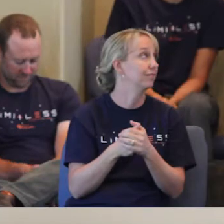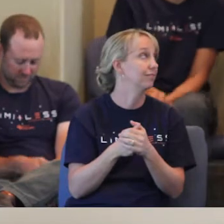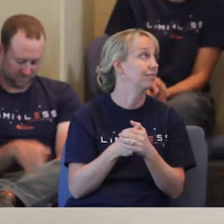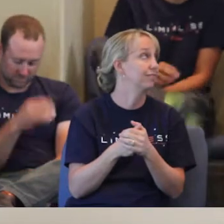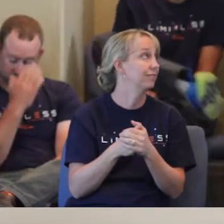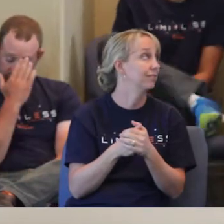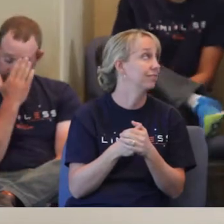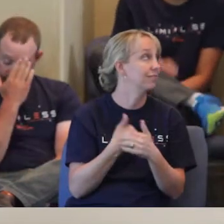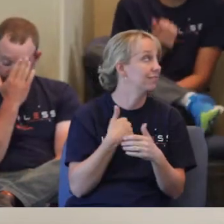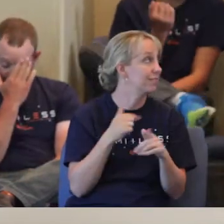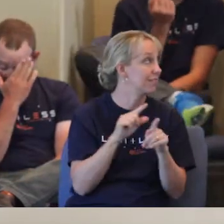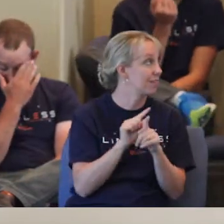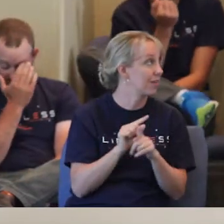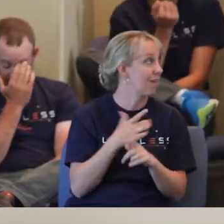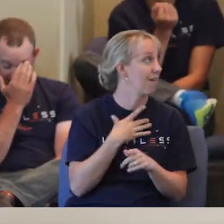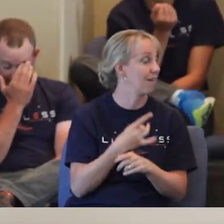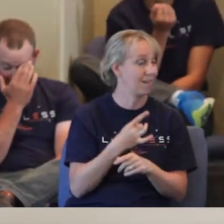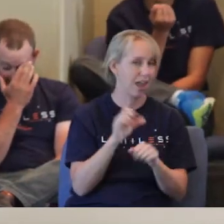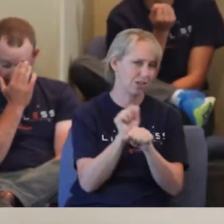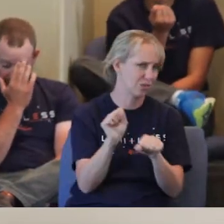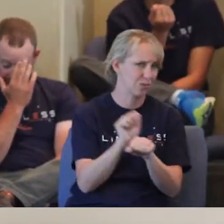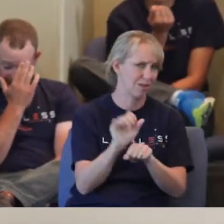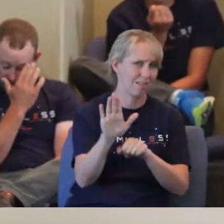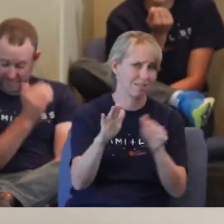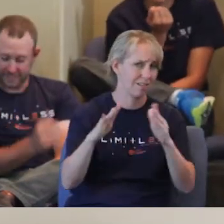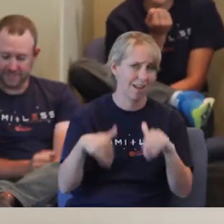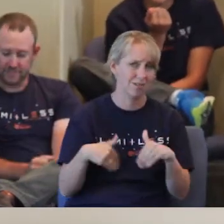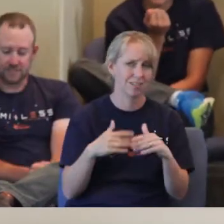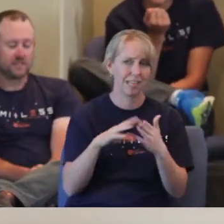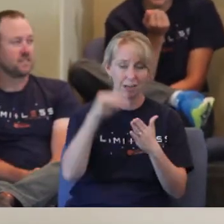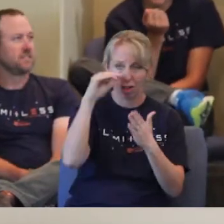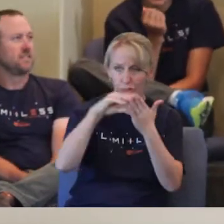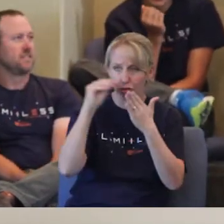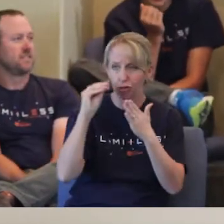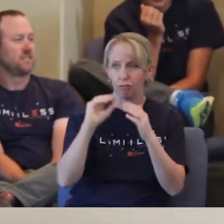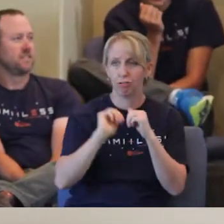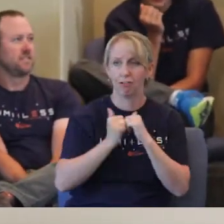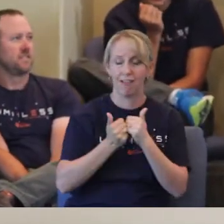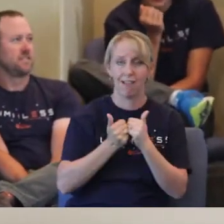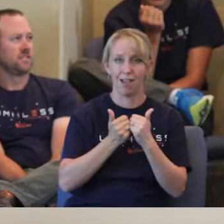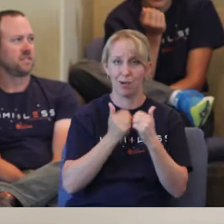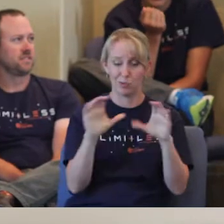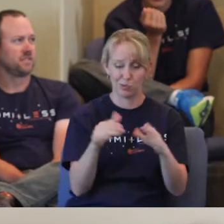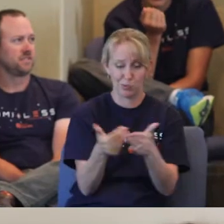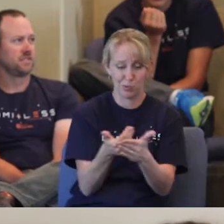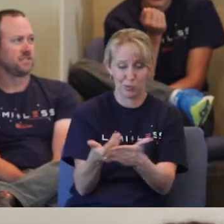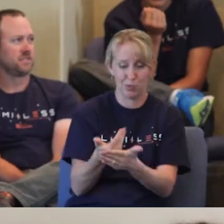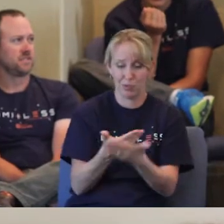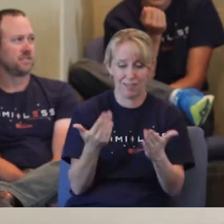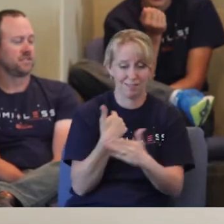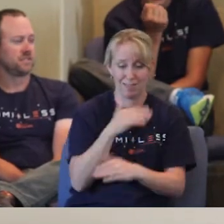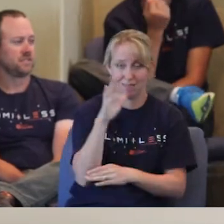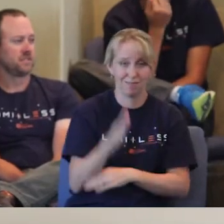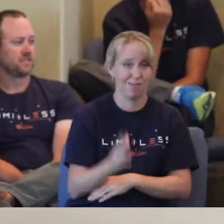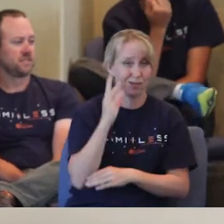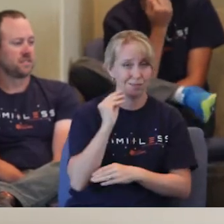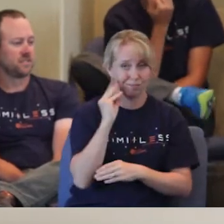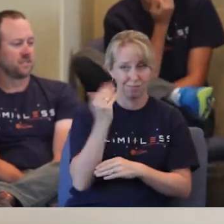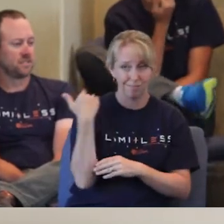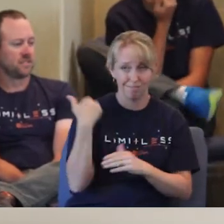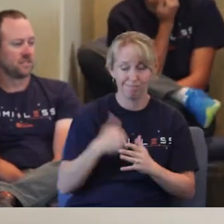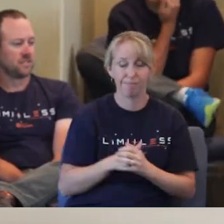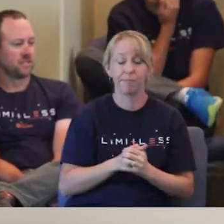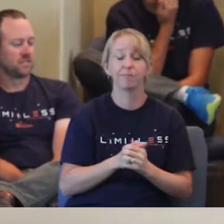also liked just working on the house and getting to learn how to do new things that I had never done before.